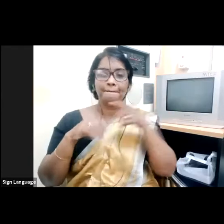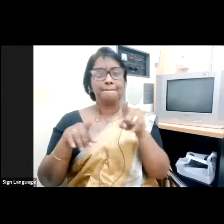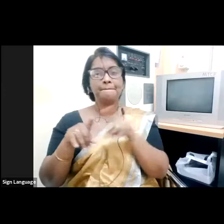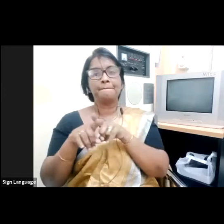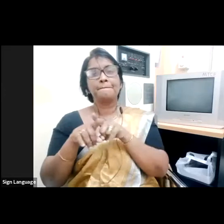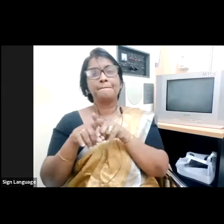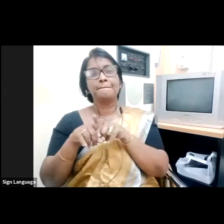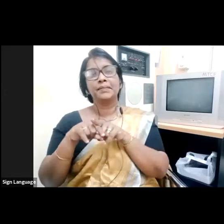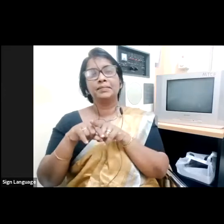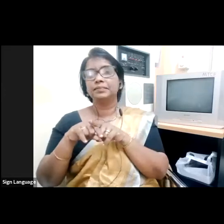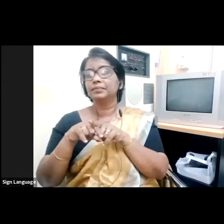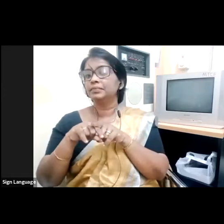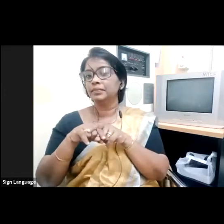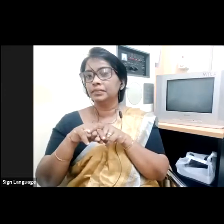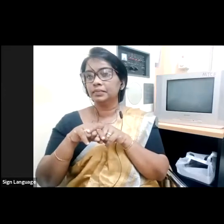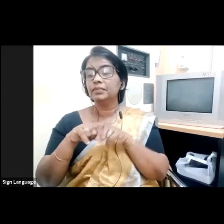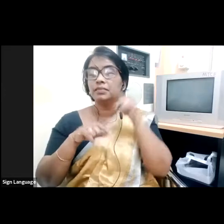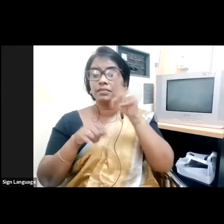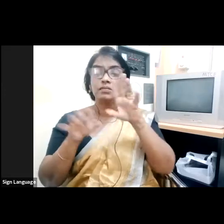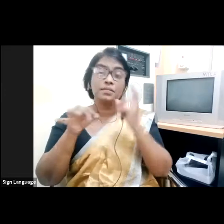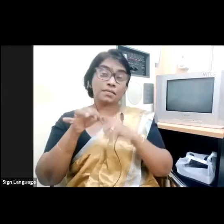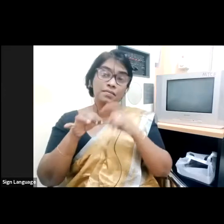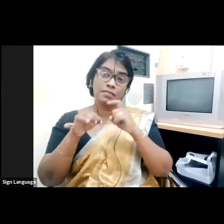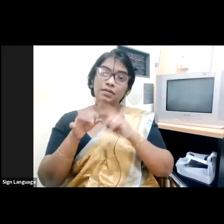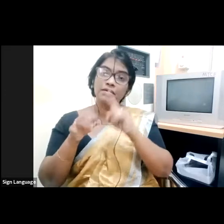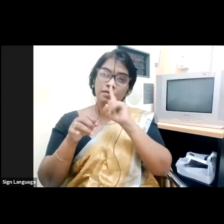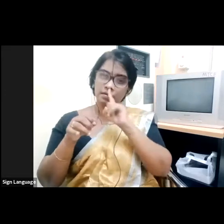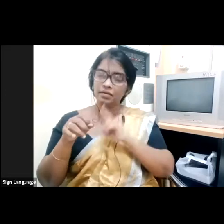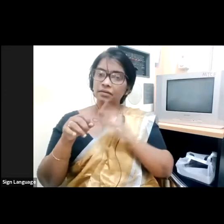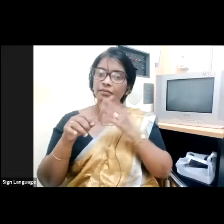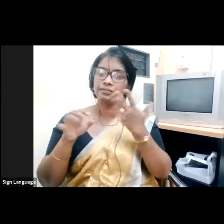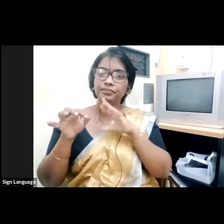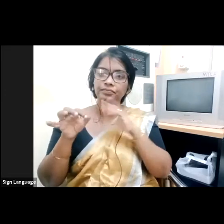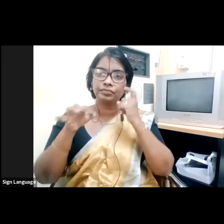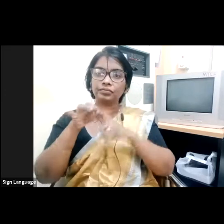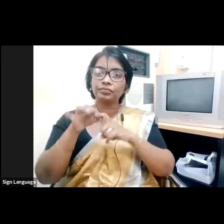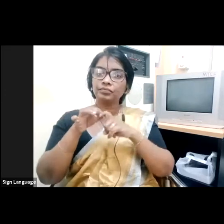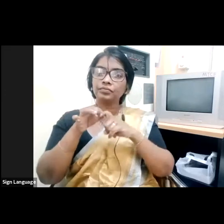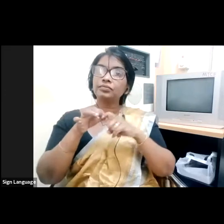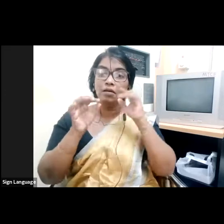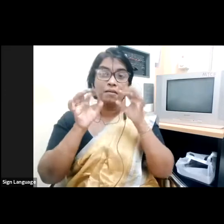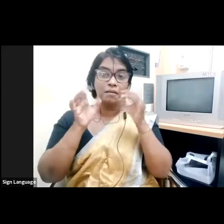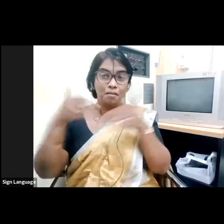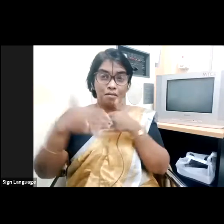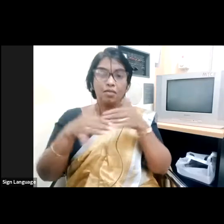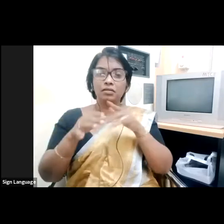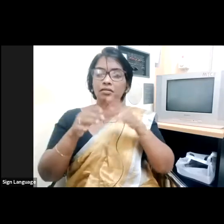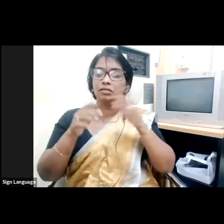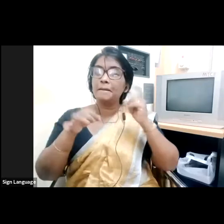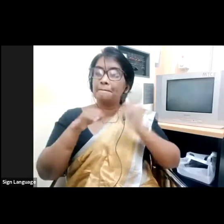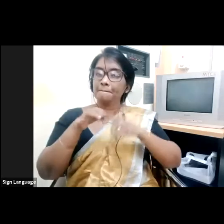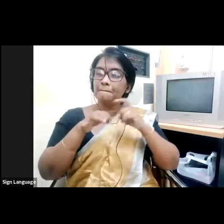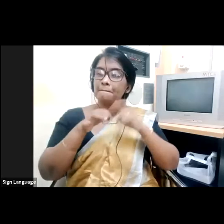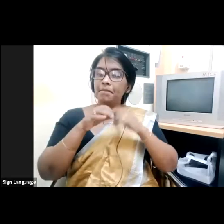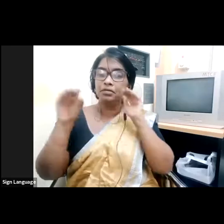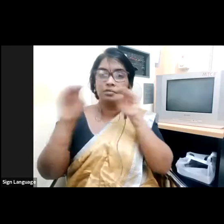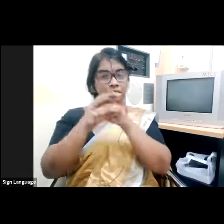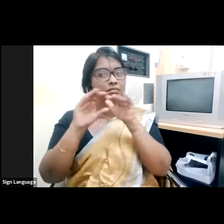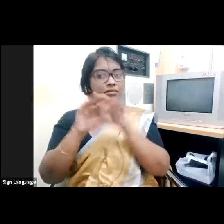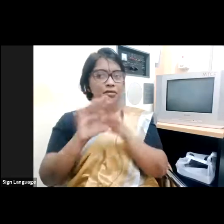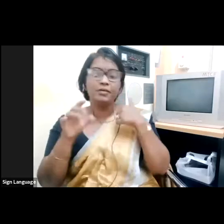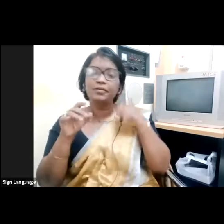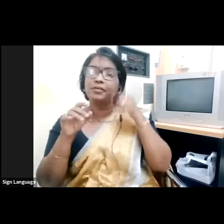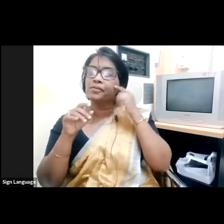your questions in the Q&A box, and we will try to accommodate as many questions as possible. Joe, you